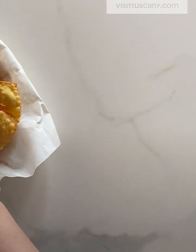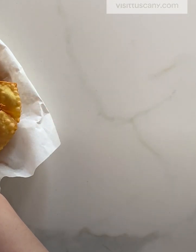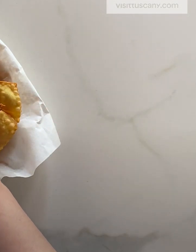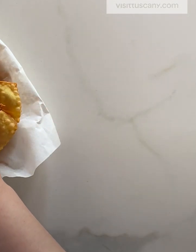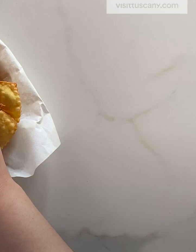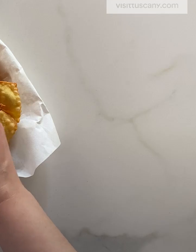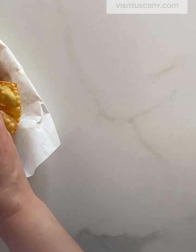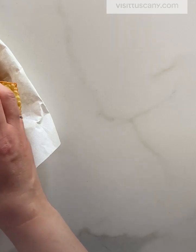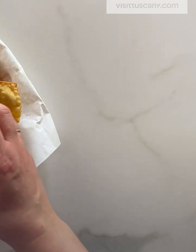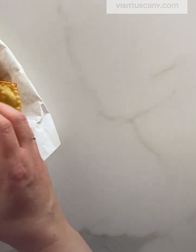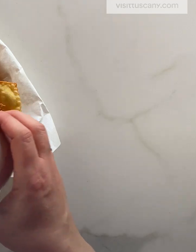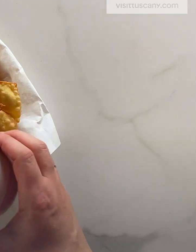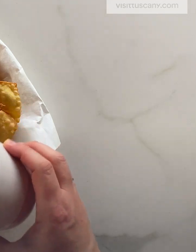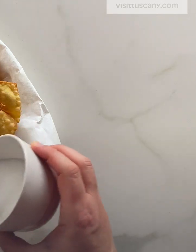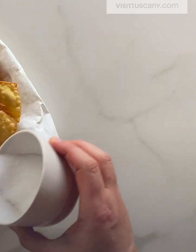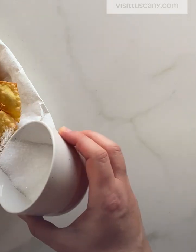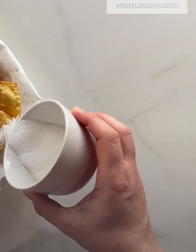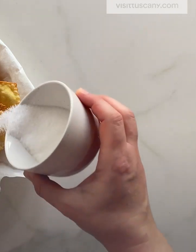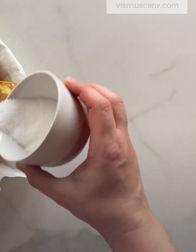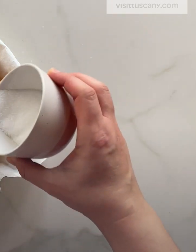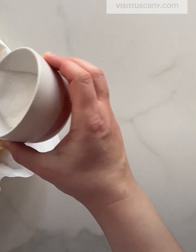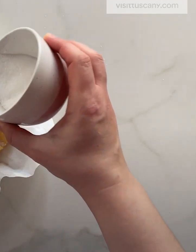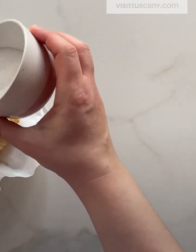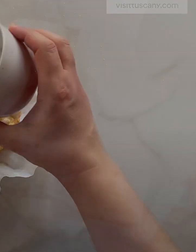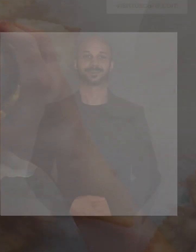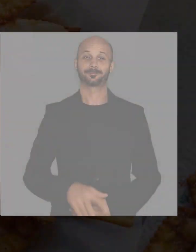Sprinkle with sugar.